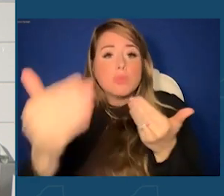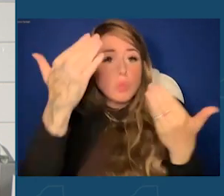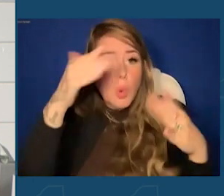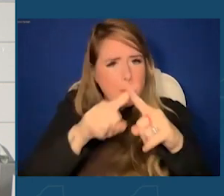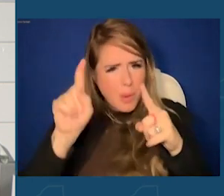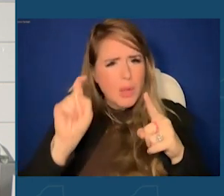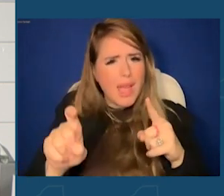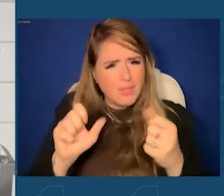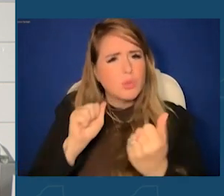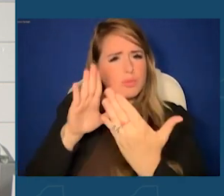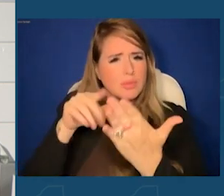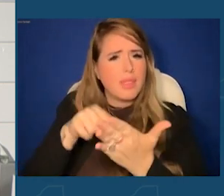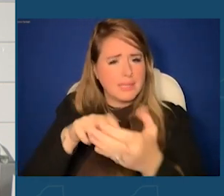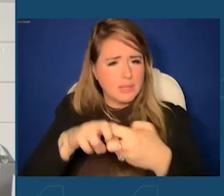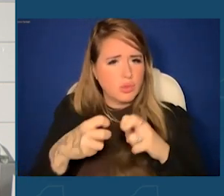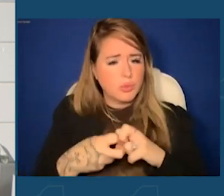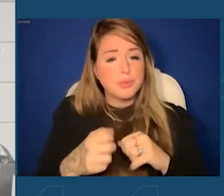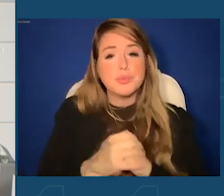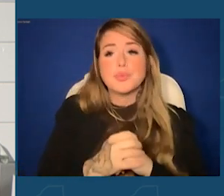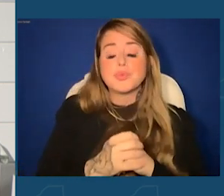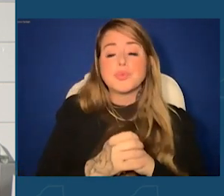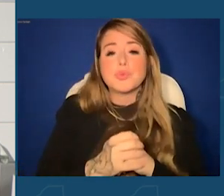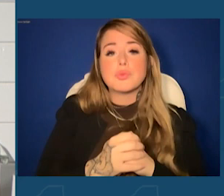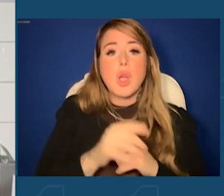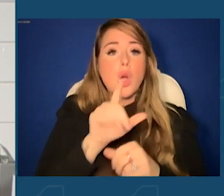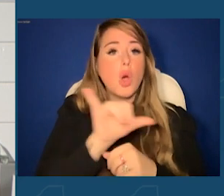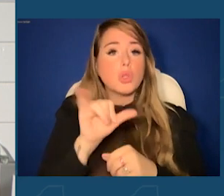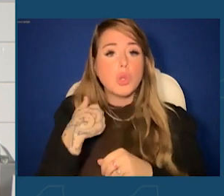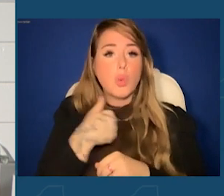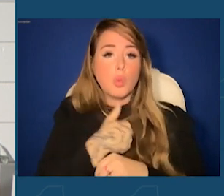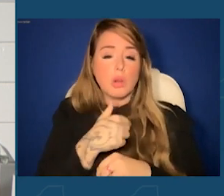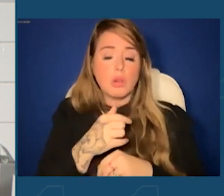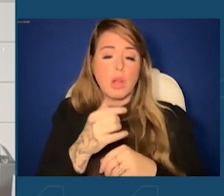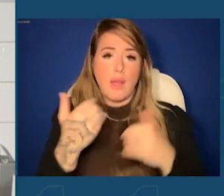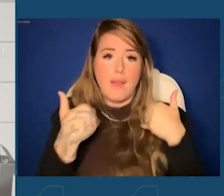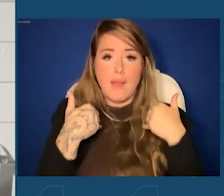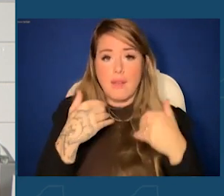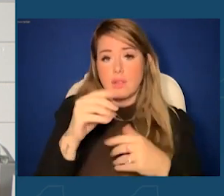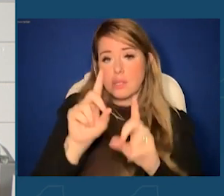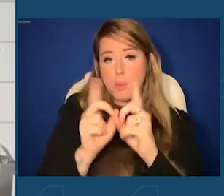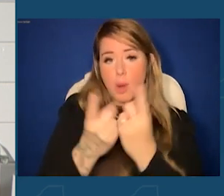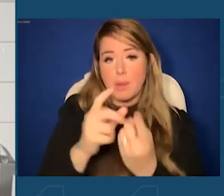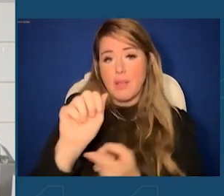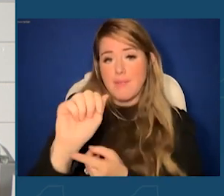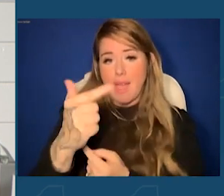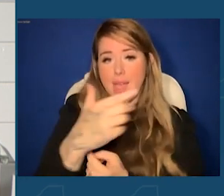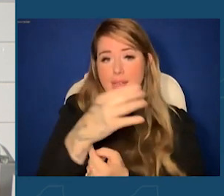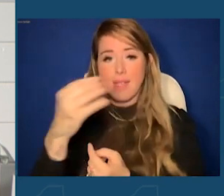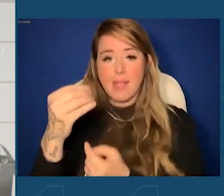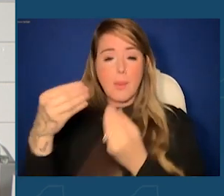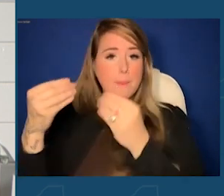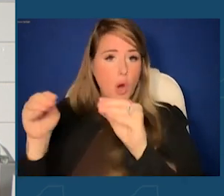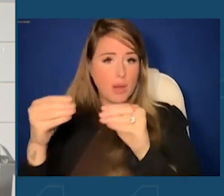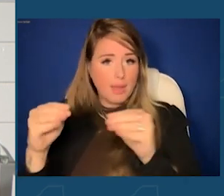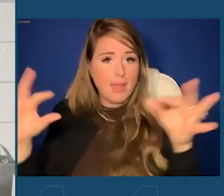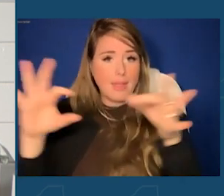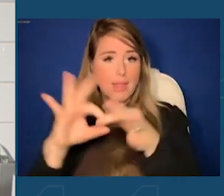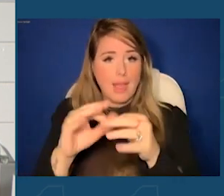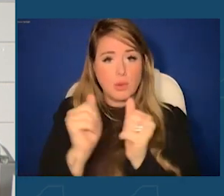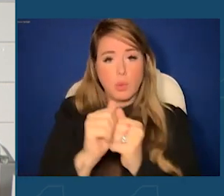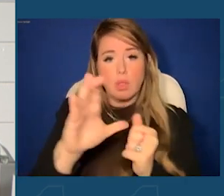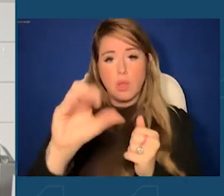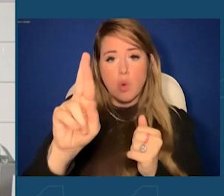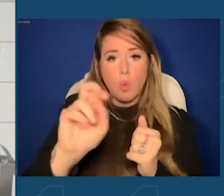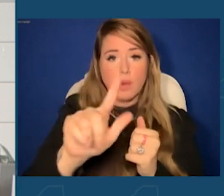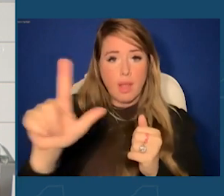And also, one thing we're doing is having our Department of Agriculture and Markets connect with Cornell University